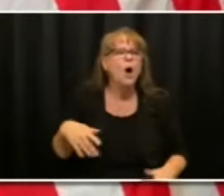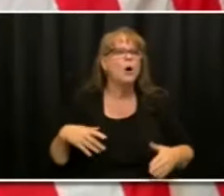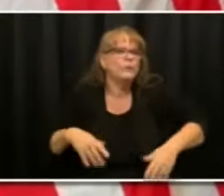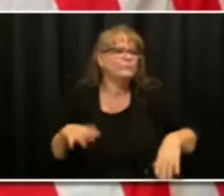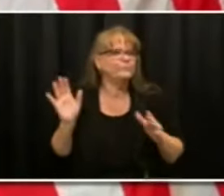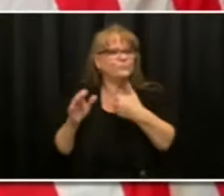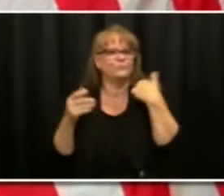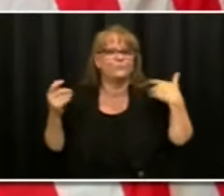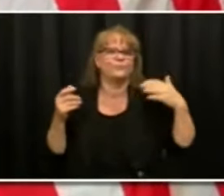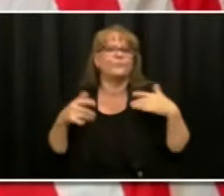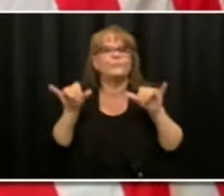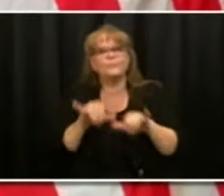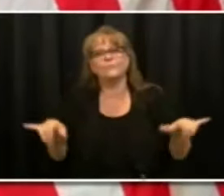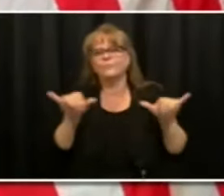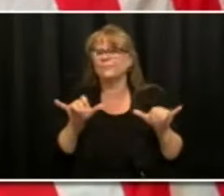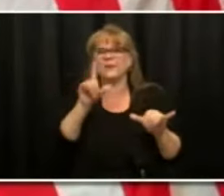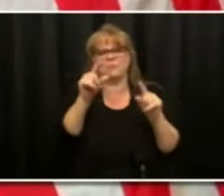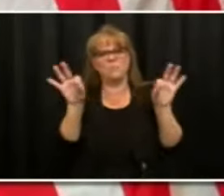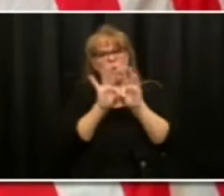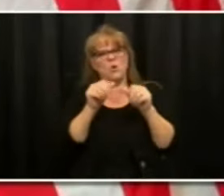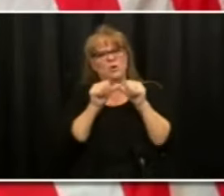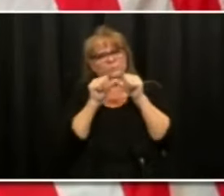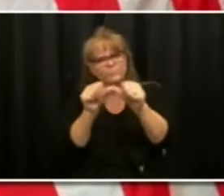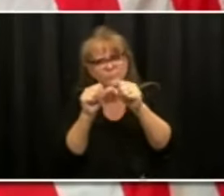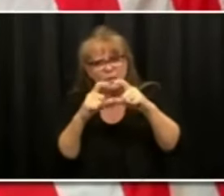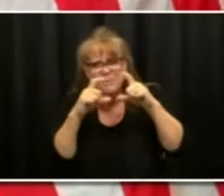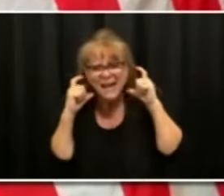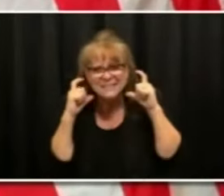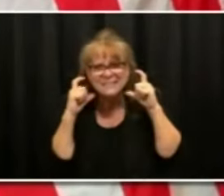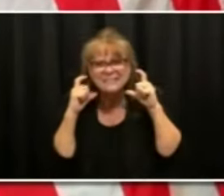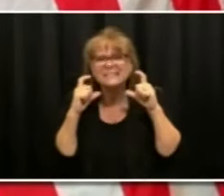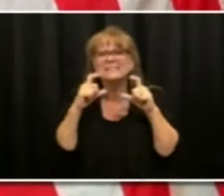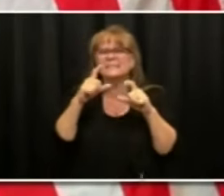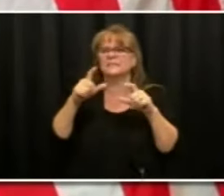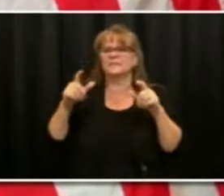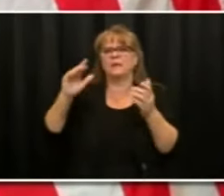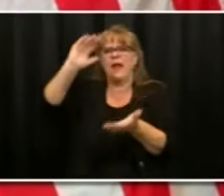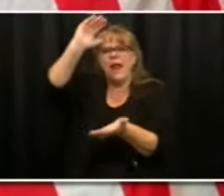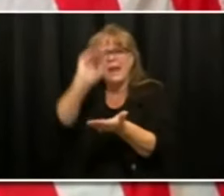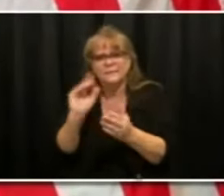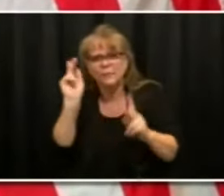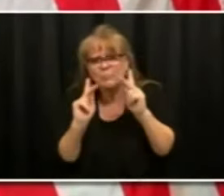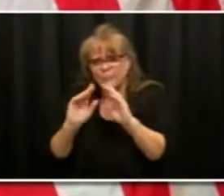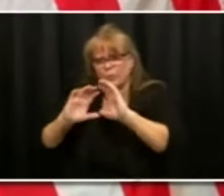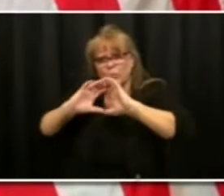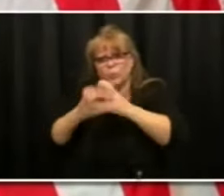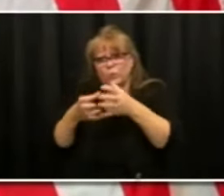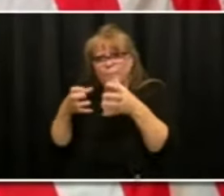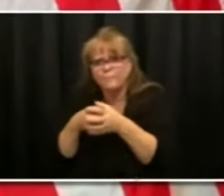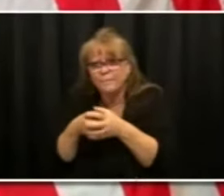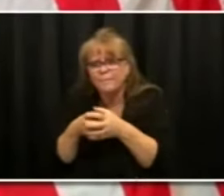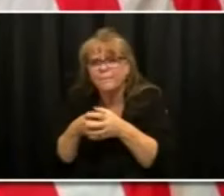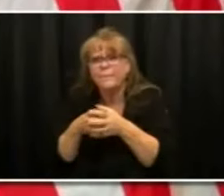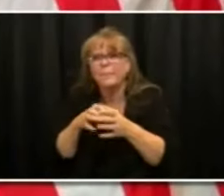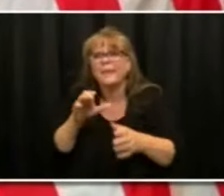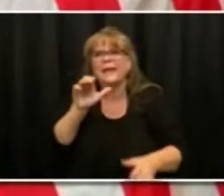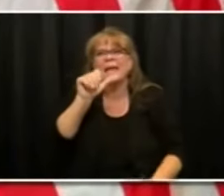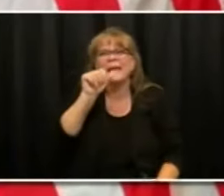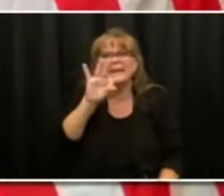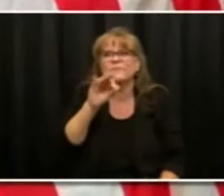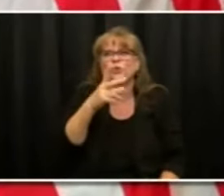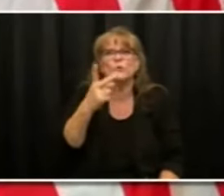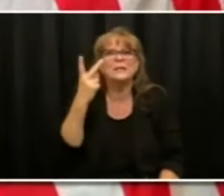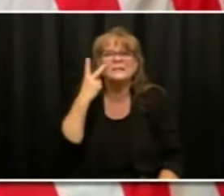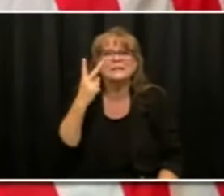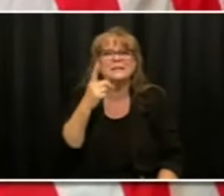staying apart from others, reducing our social interactions, right? Keeping them to, if you're going to see one other household, 2 households